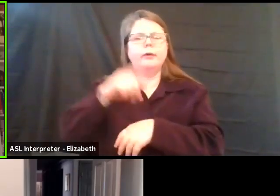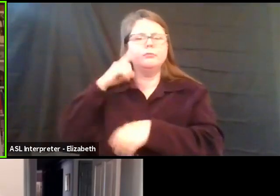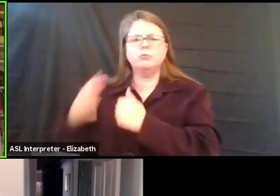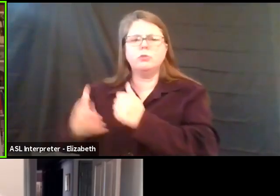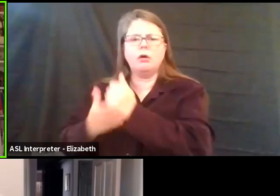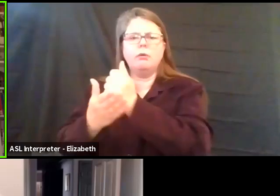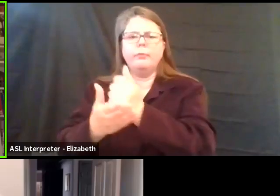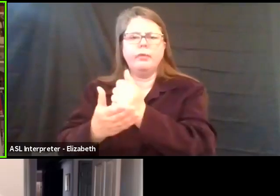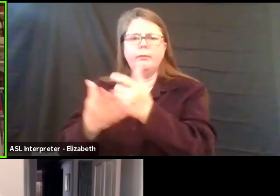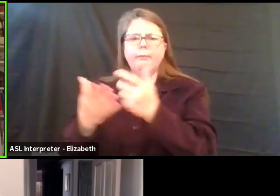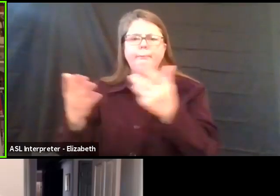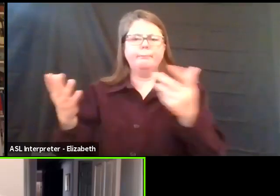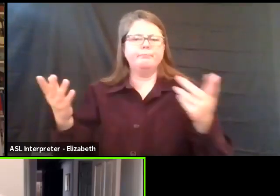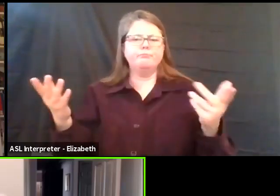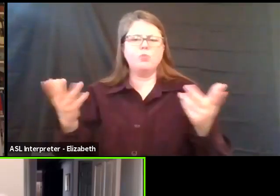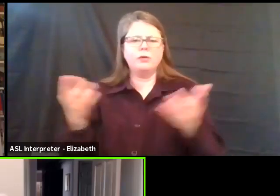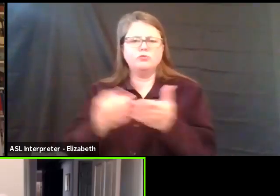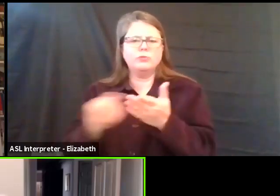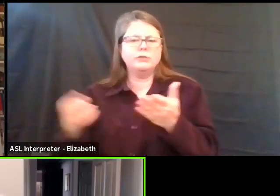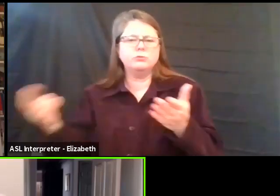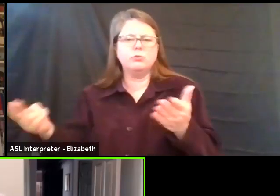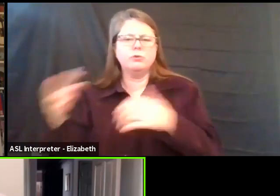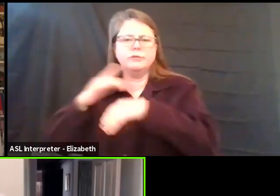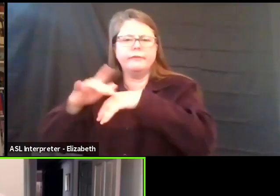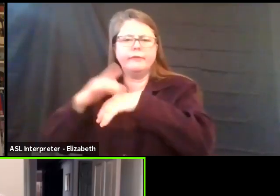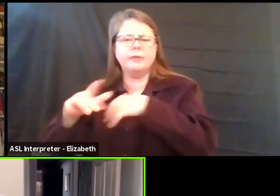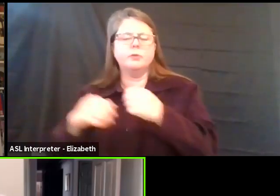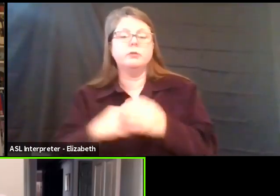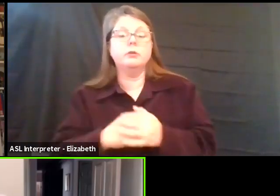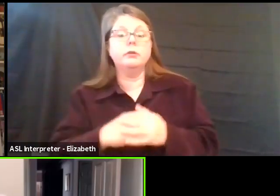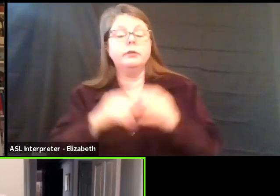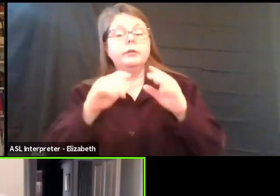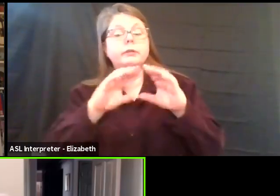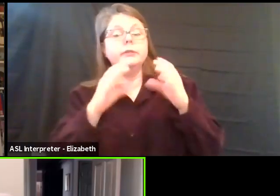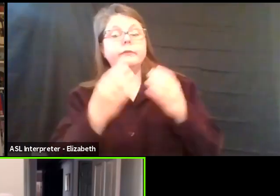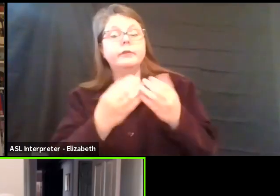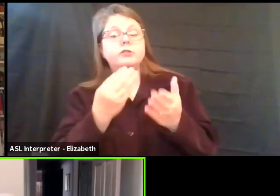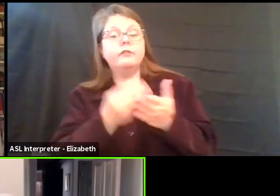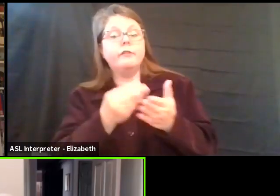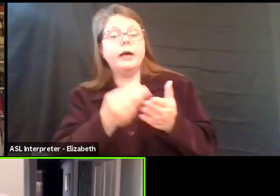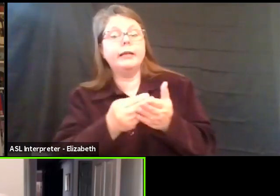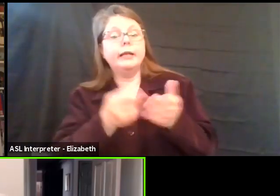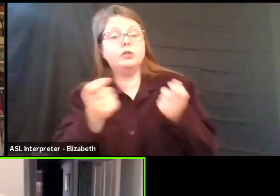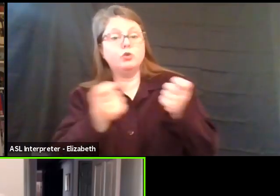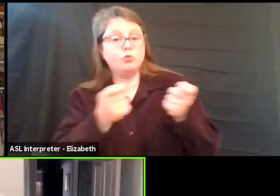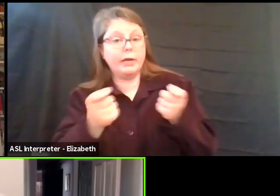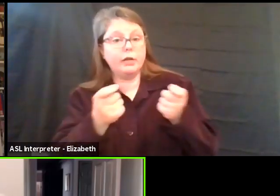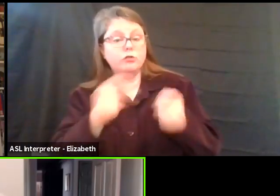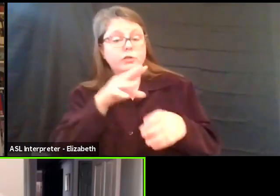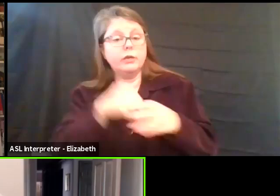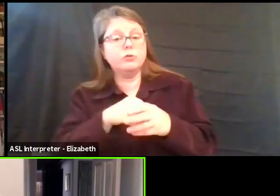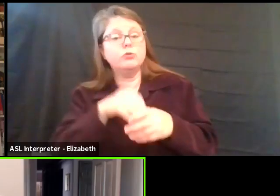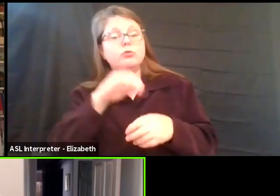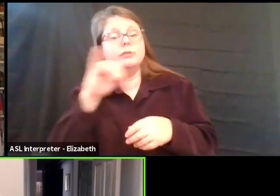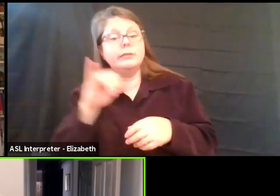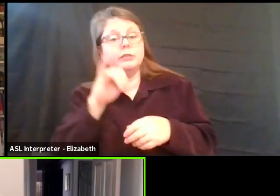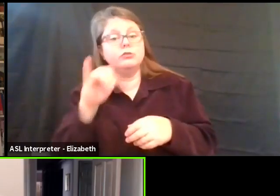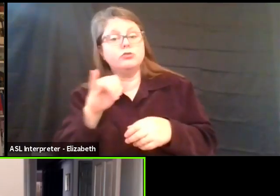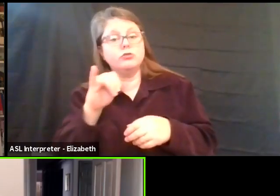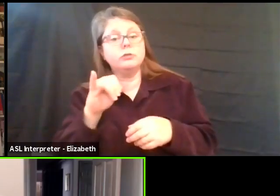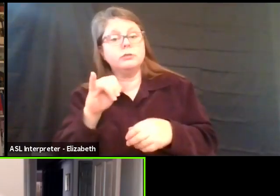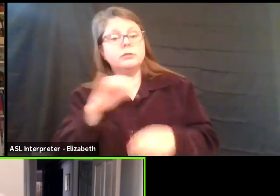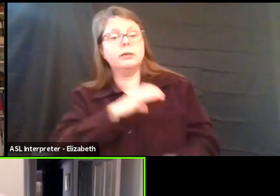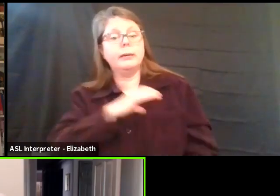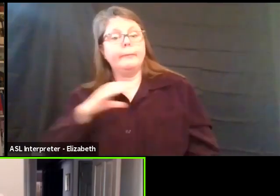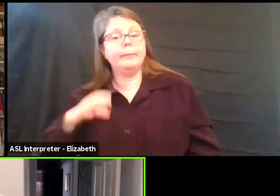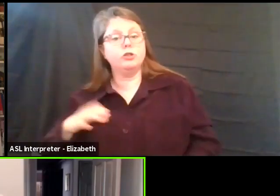upon? The Division of Financial Regulation includes the insurance commissioner. Actually, the head of our DCBS agency is the insurance commissioner.